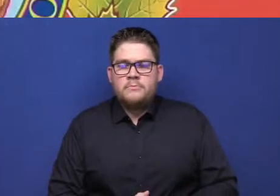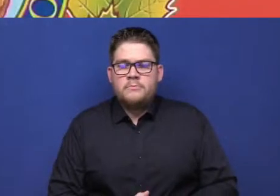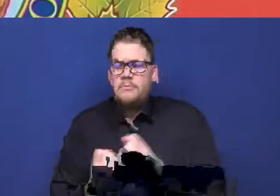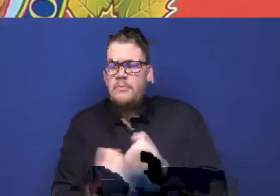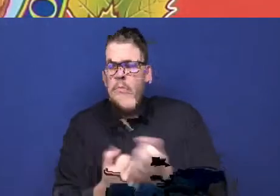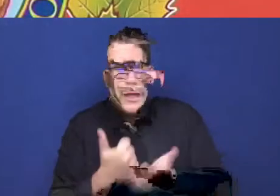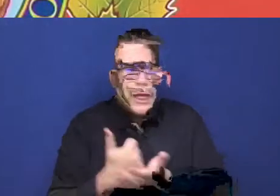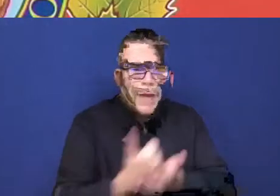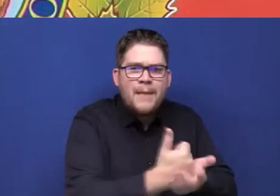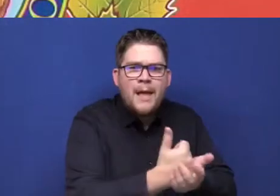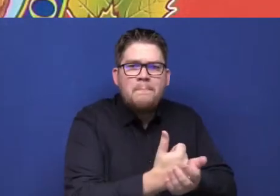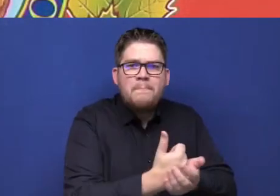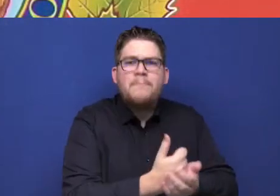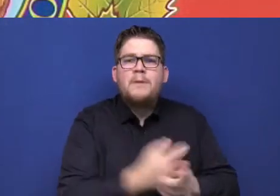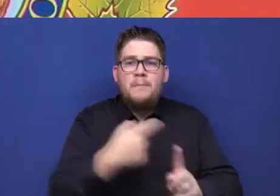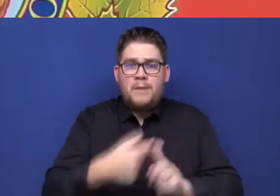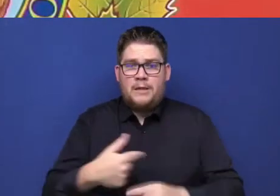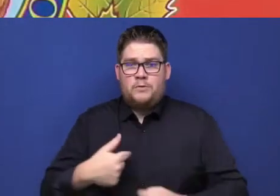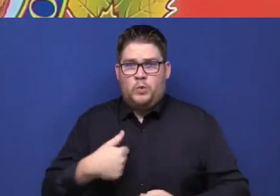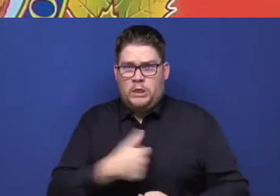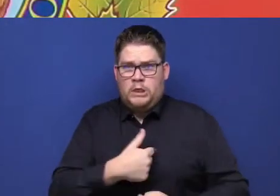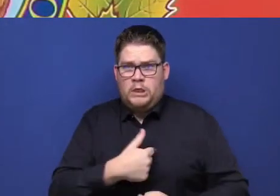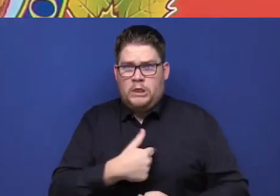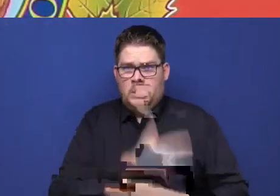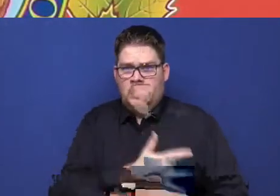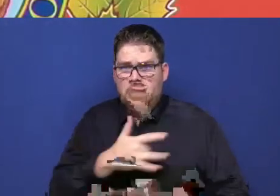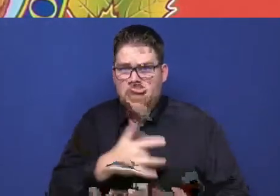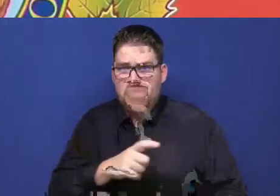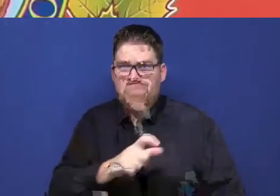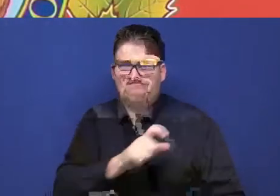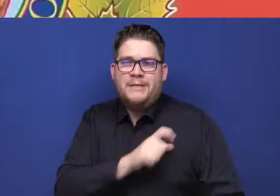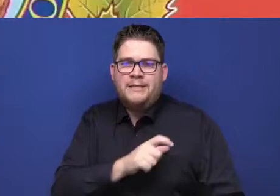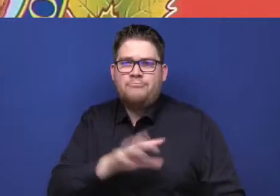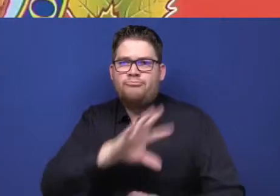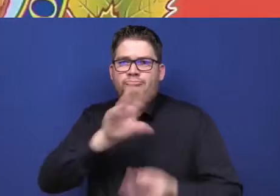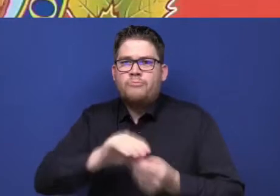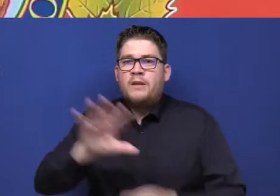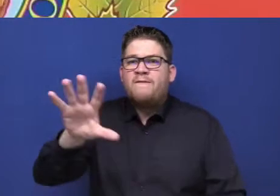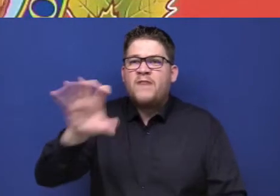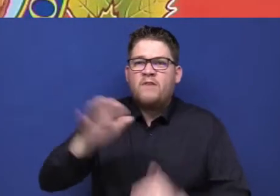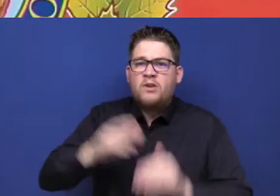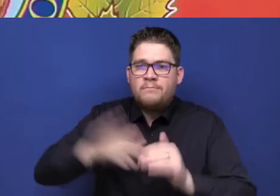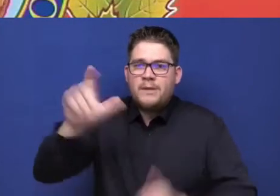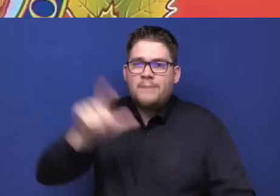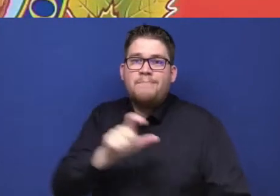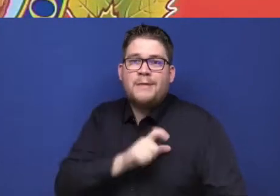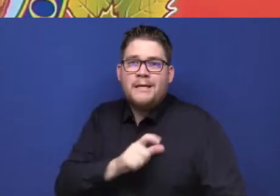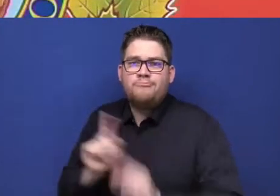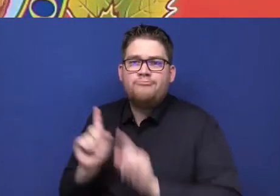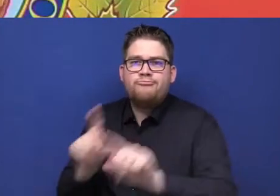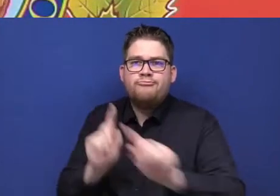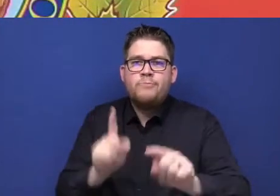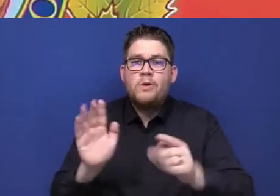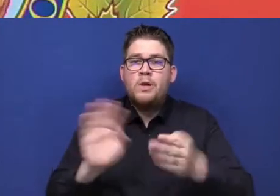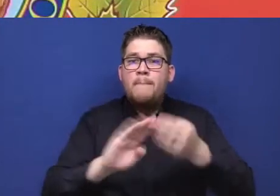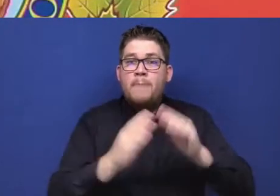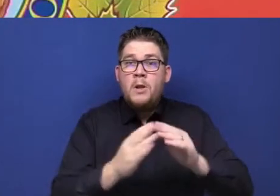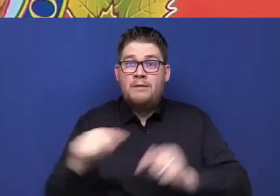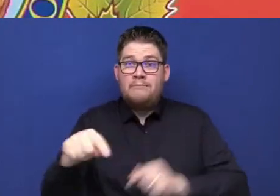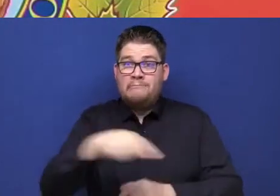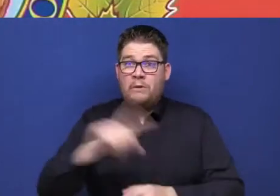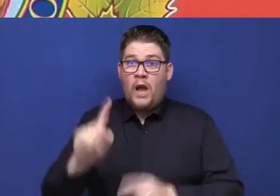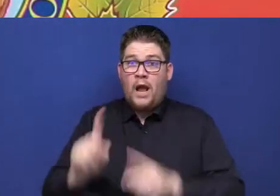wildfire efforts, the BC wildfires, in order to support the efforts that are underway there. The duties include conducting